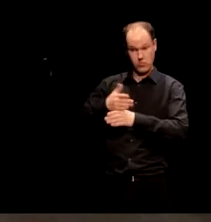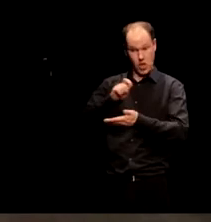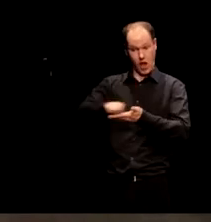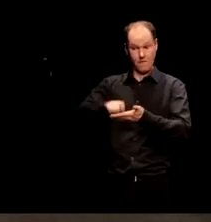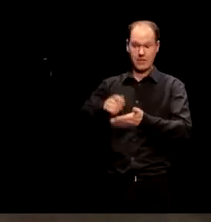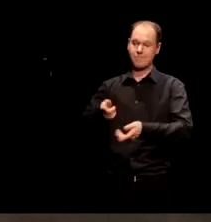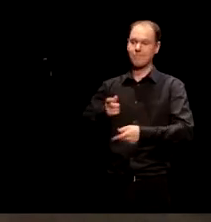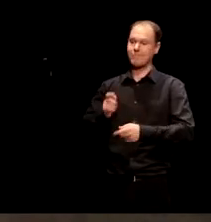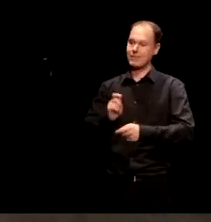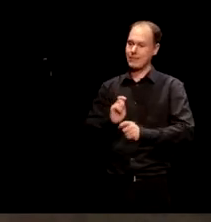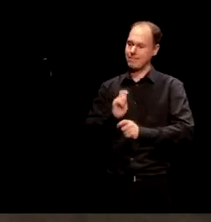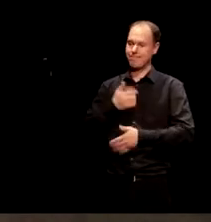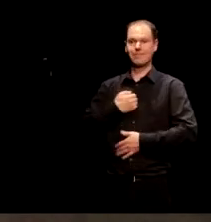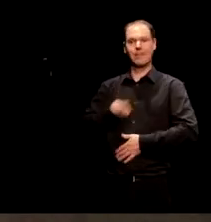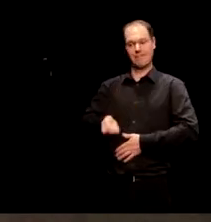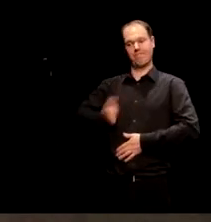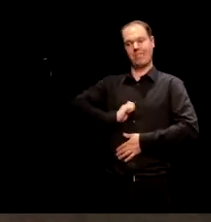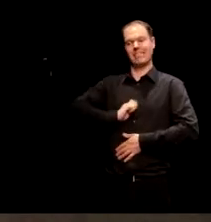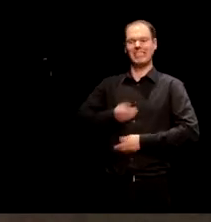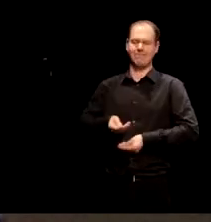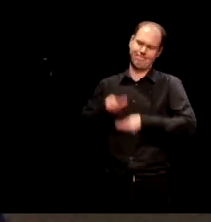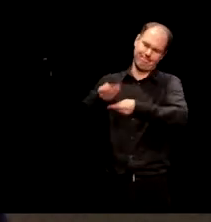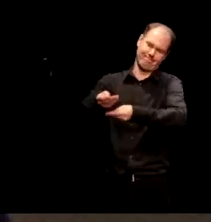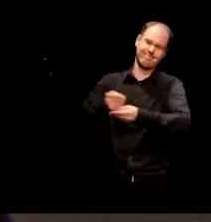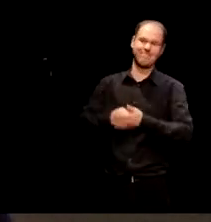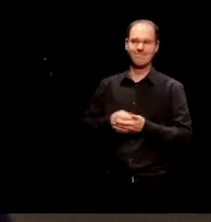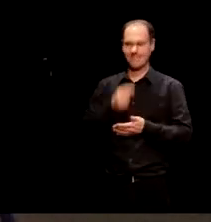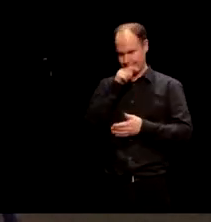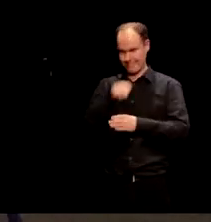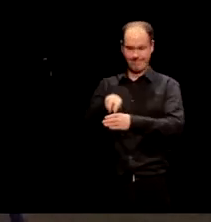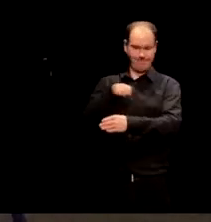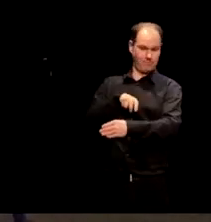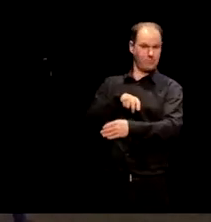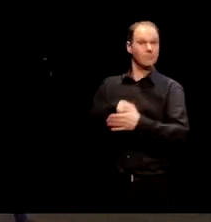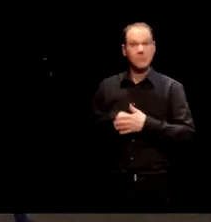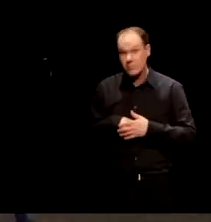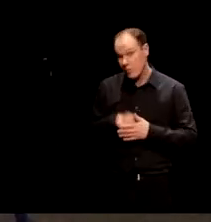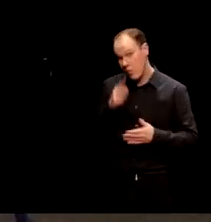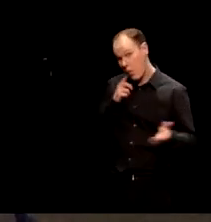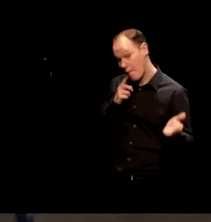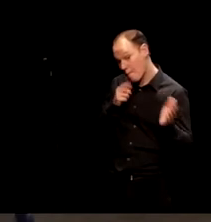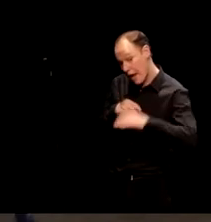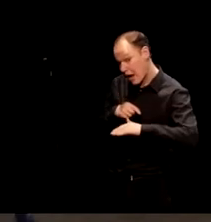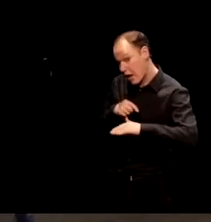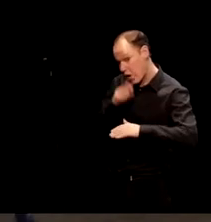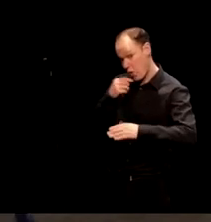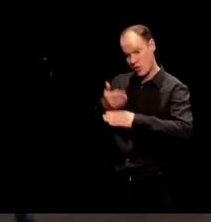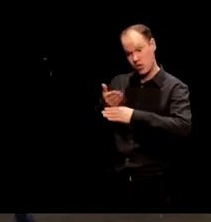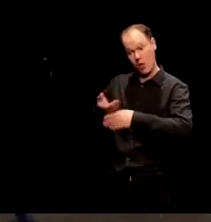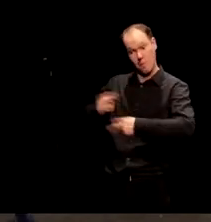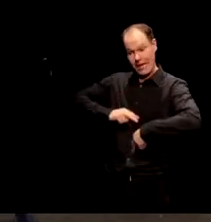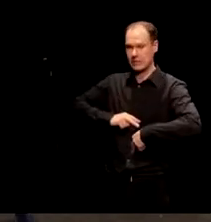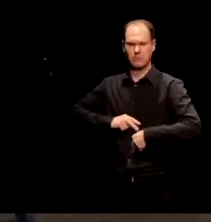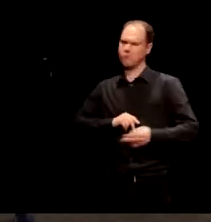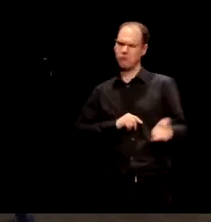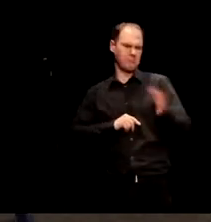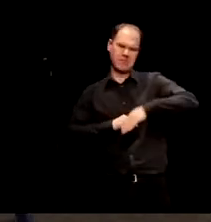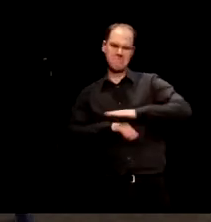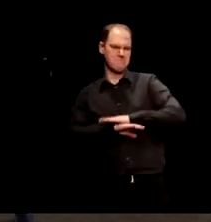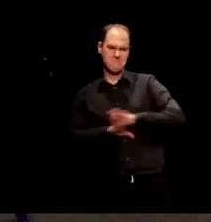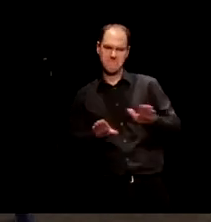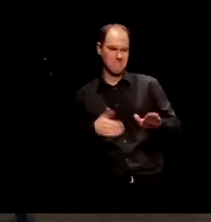then. Are you putting someone in your place so you can get your job back when you return? I am not returning. Not returning?